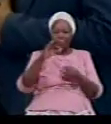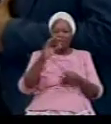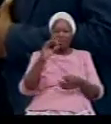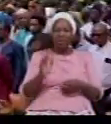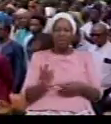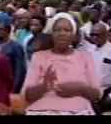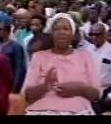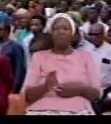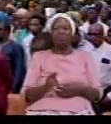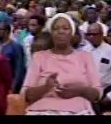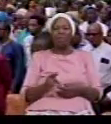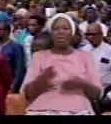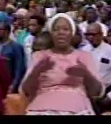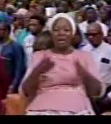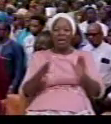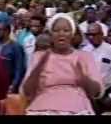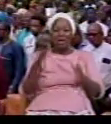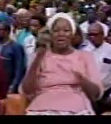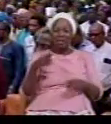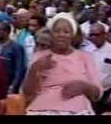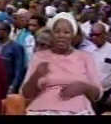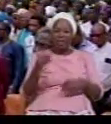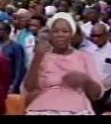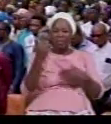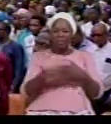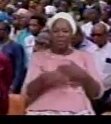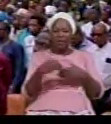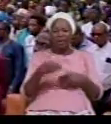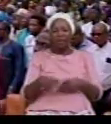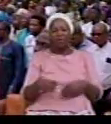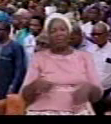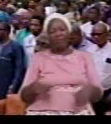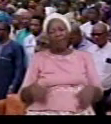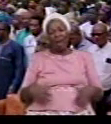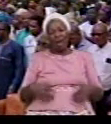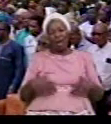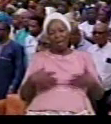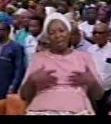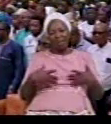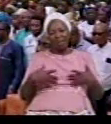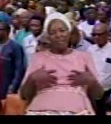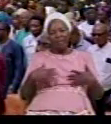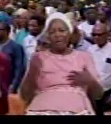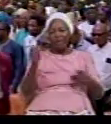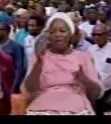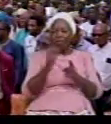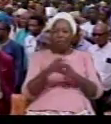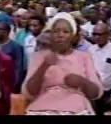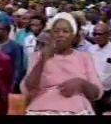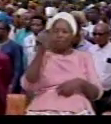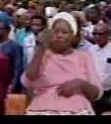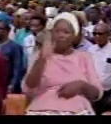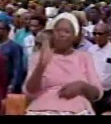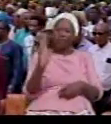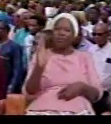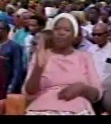let the bread of life, the word of God,